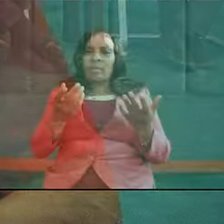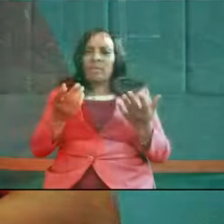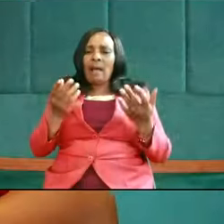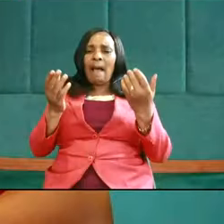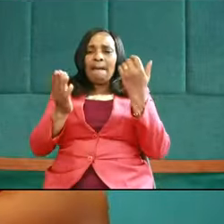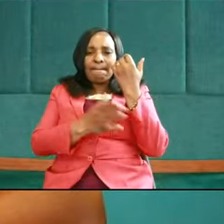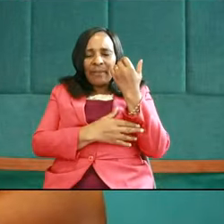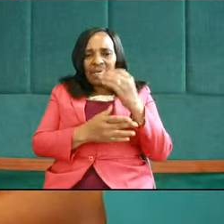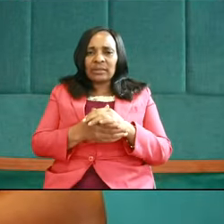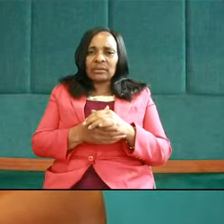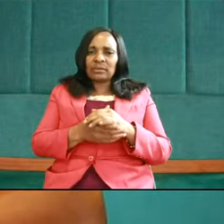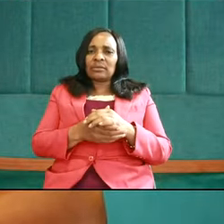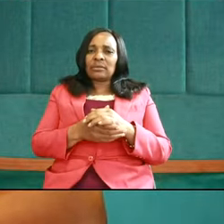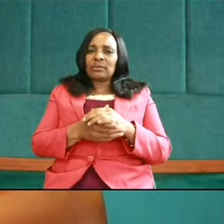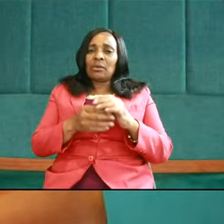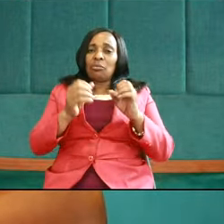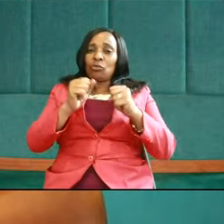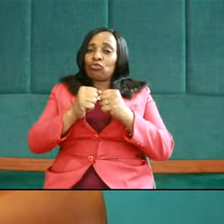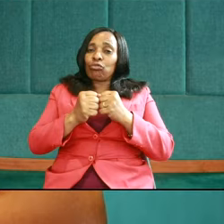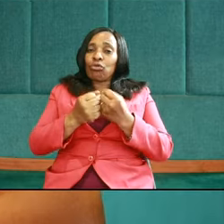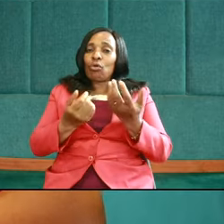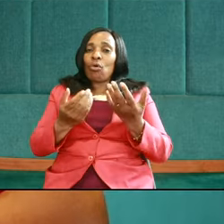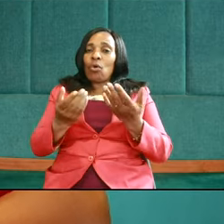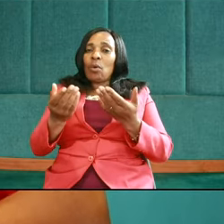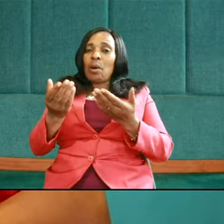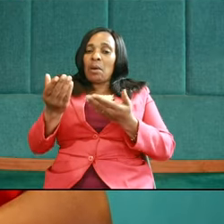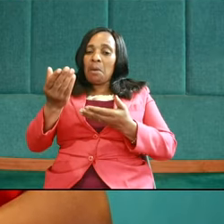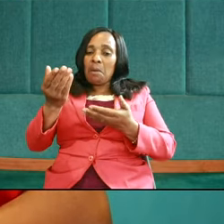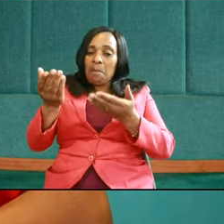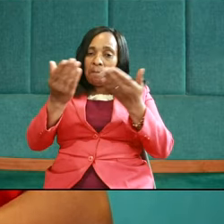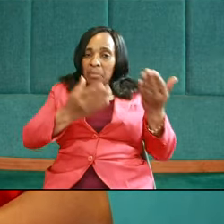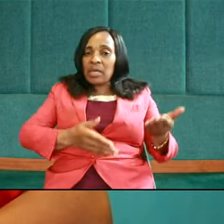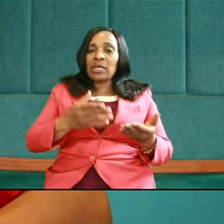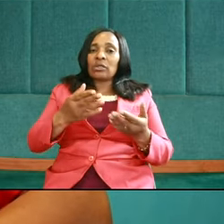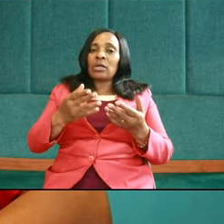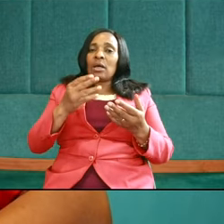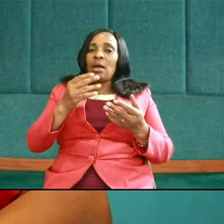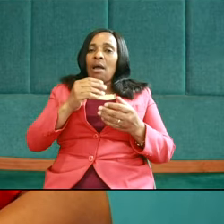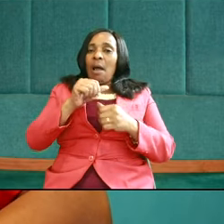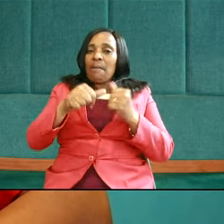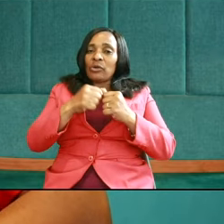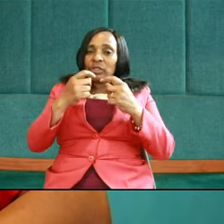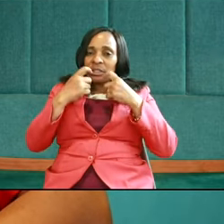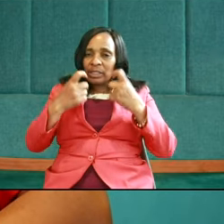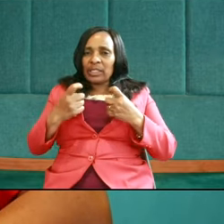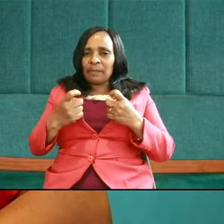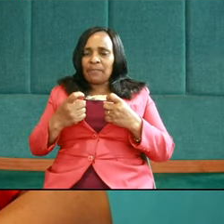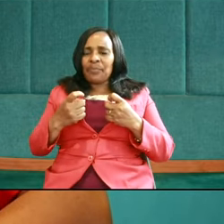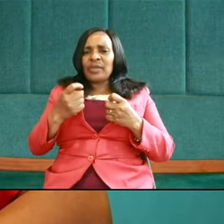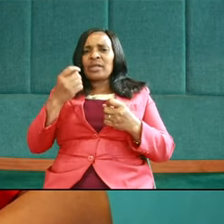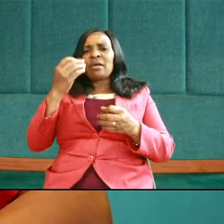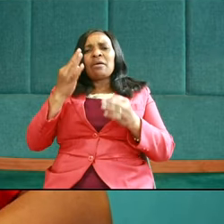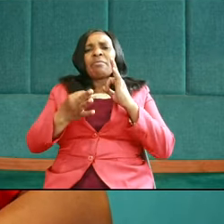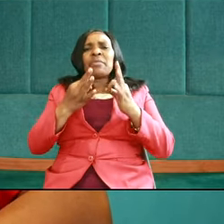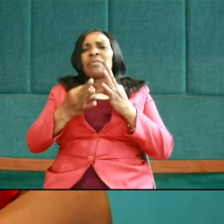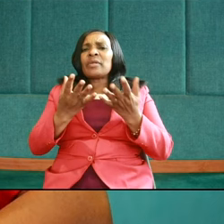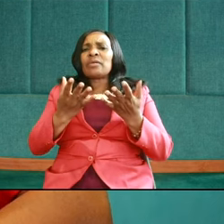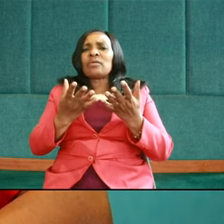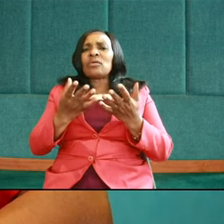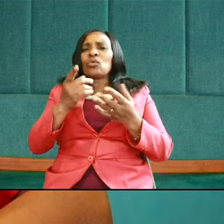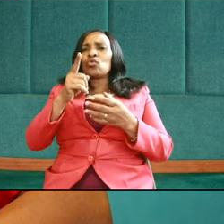a bad consequences can differ from what God thinks as a bad consequence. Because you can choose,